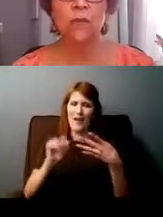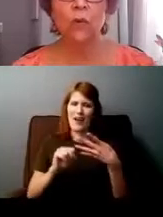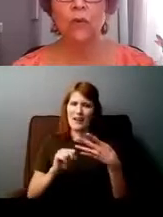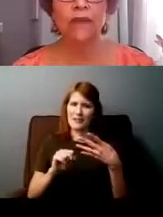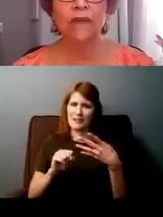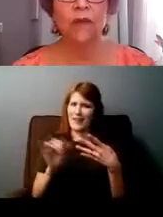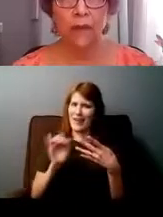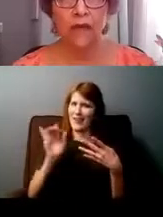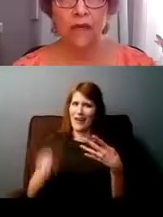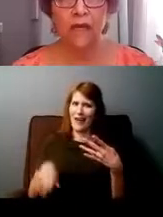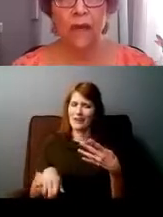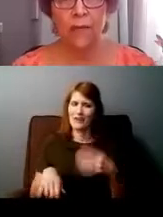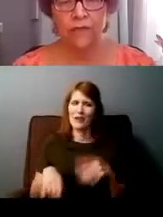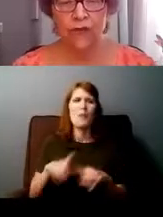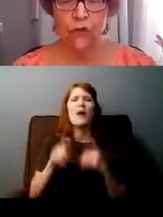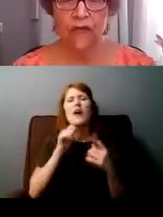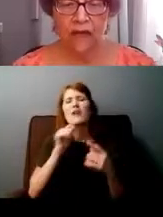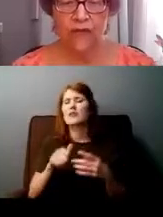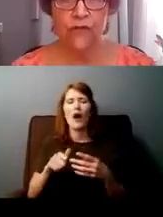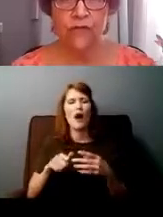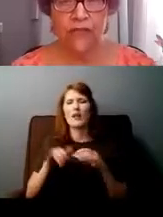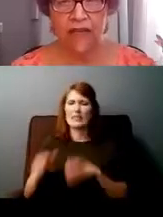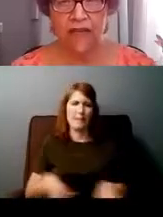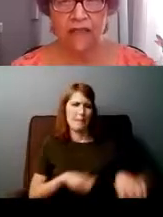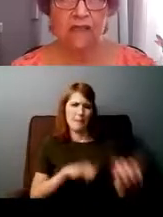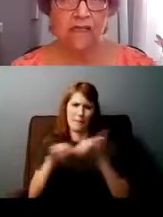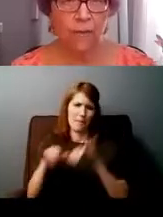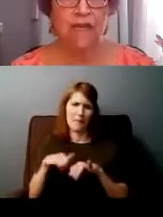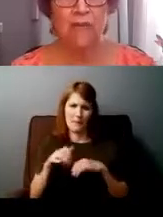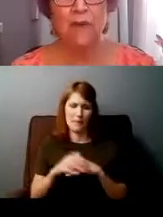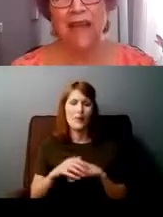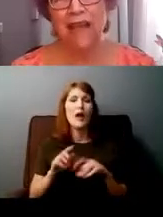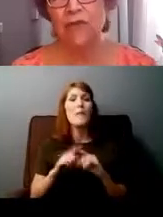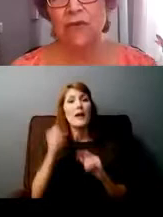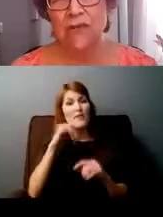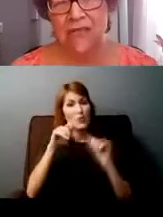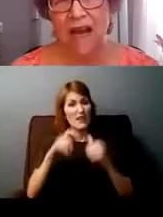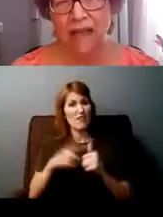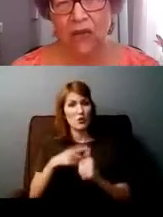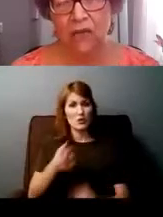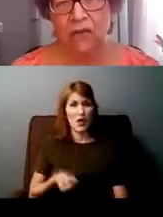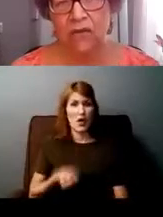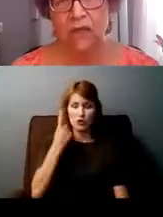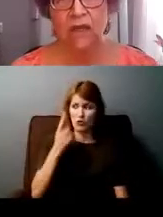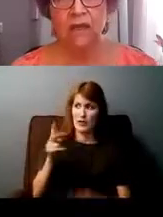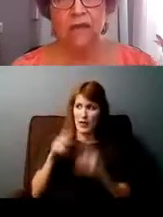across the board with everybody. But if you can understand somebody's behavioral style,